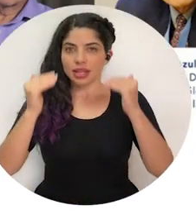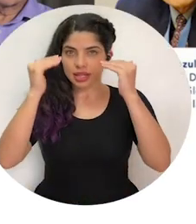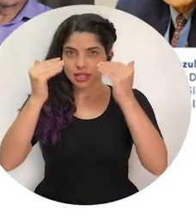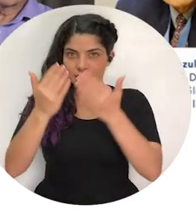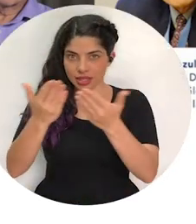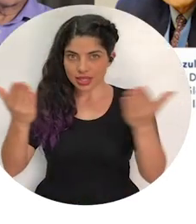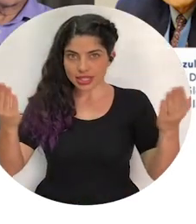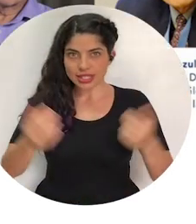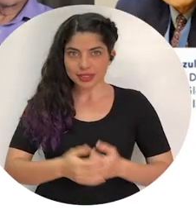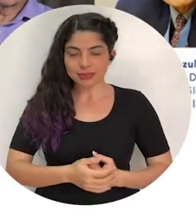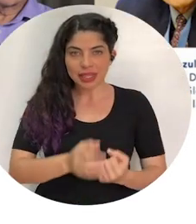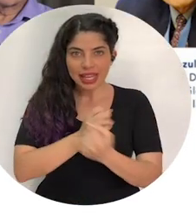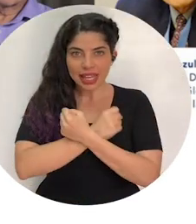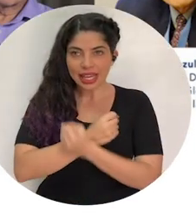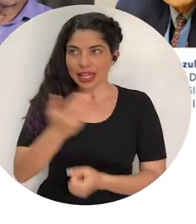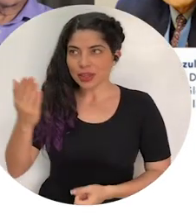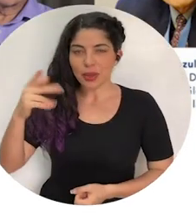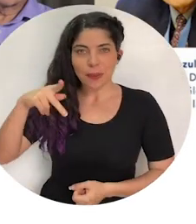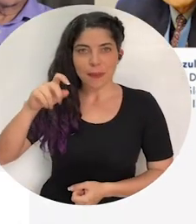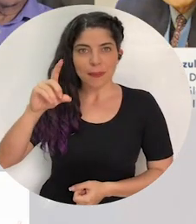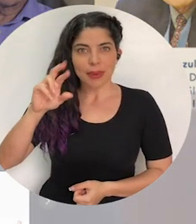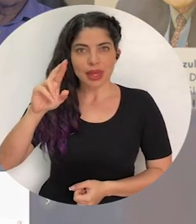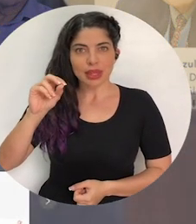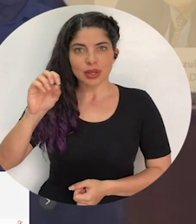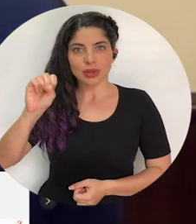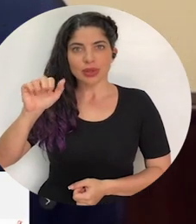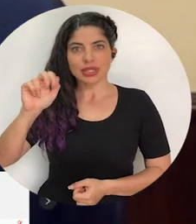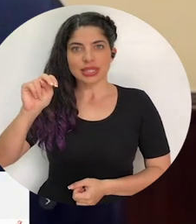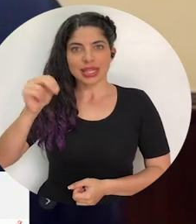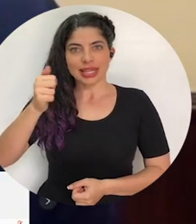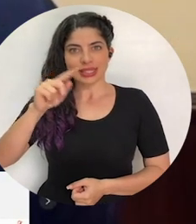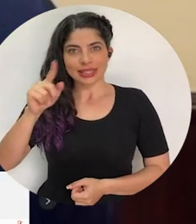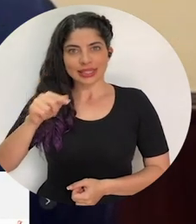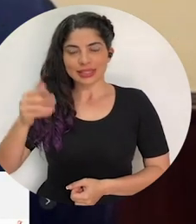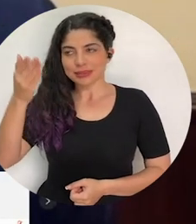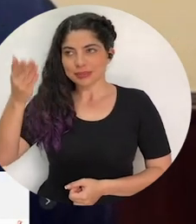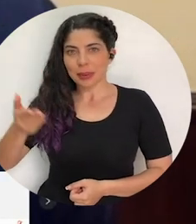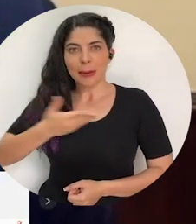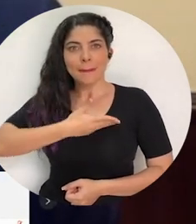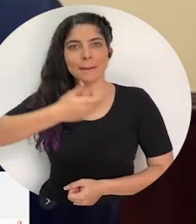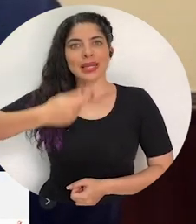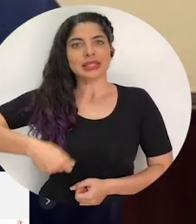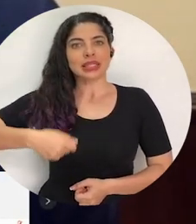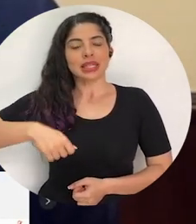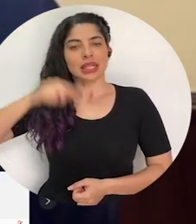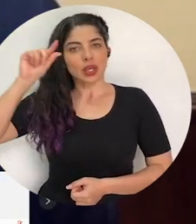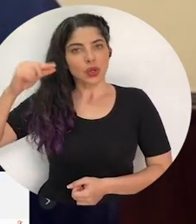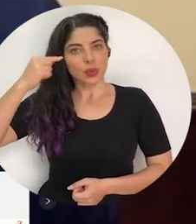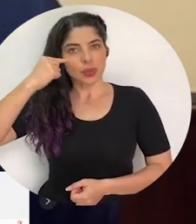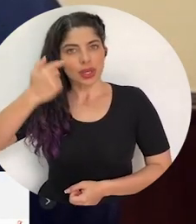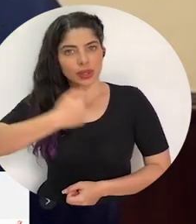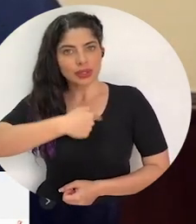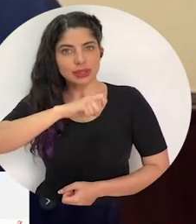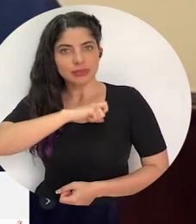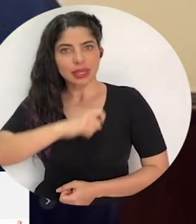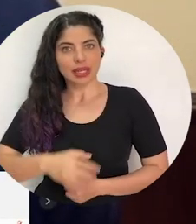Excellencies, dear Pedro Sánchez, President of the Government of Spain,